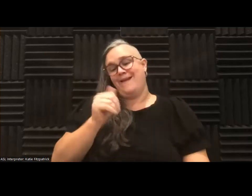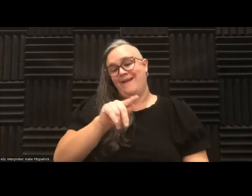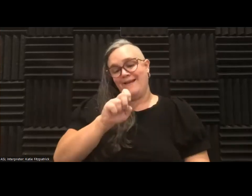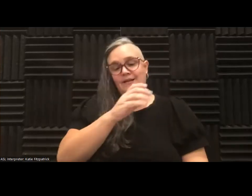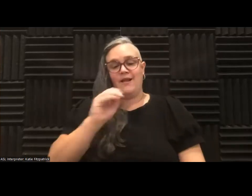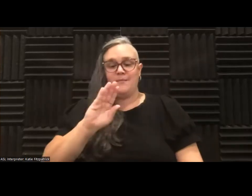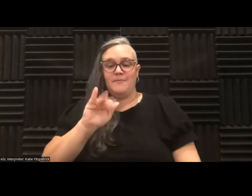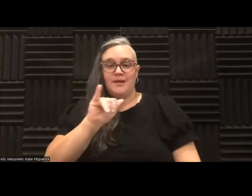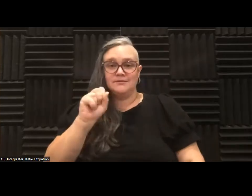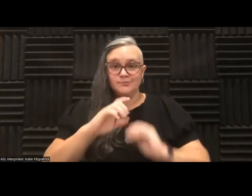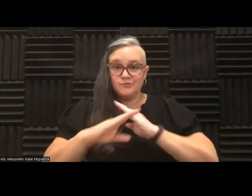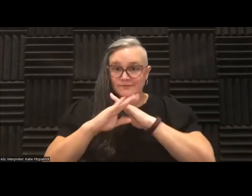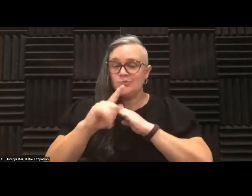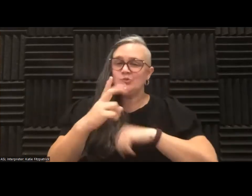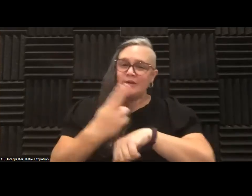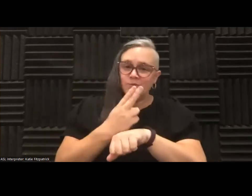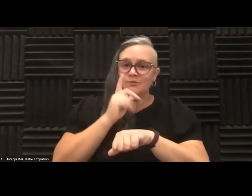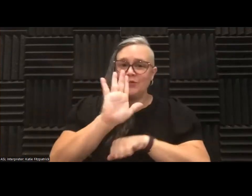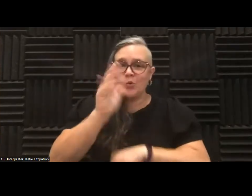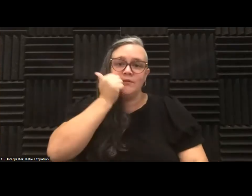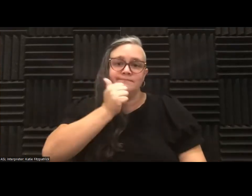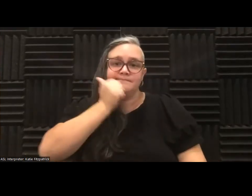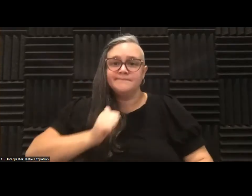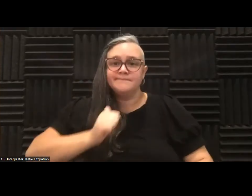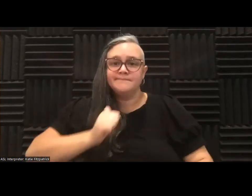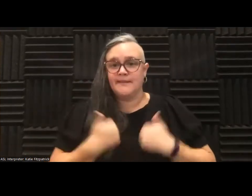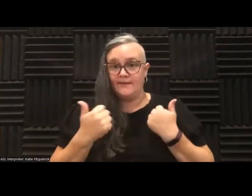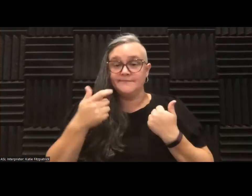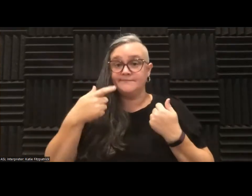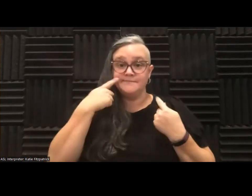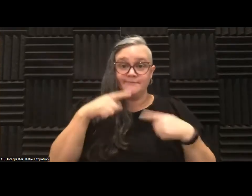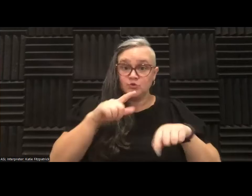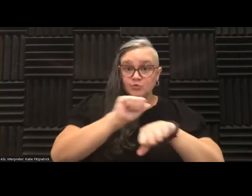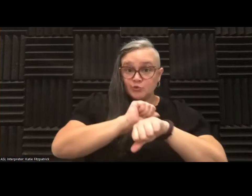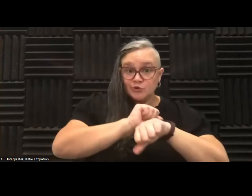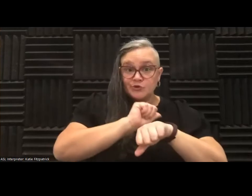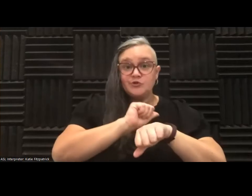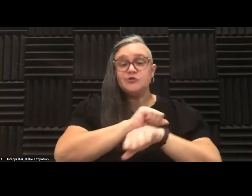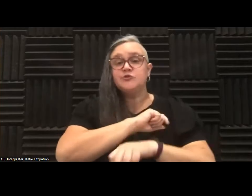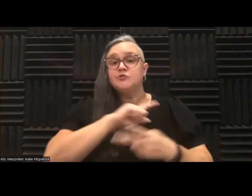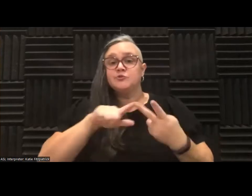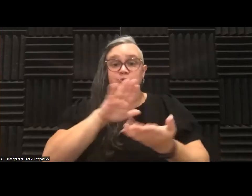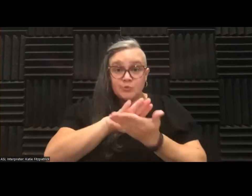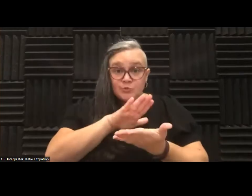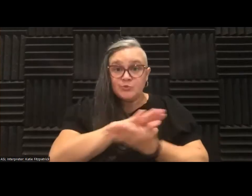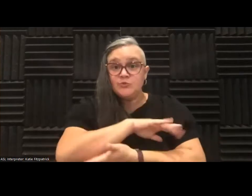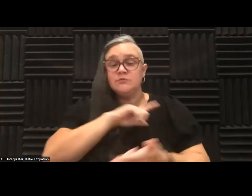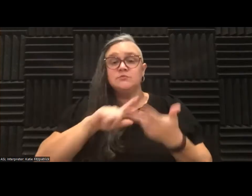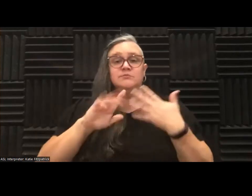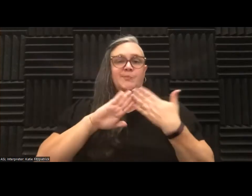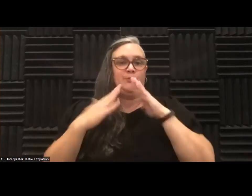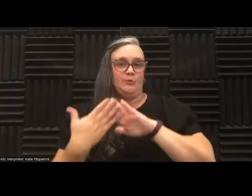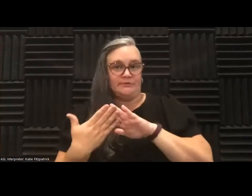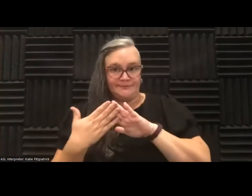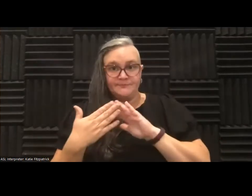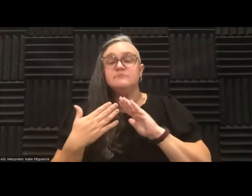you can implement and use in your daily lives, at your workplaces, in your schools, and in your communities.